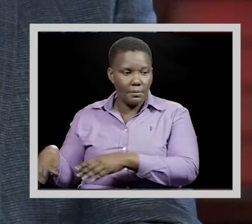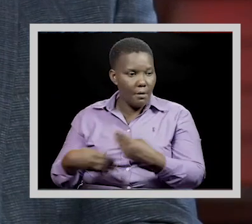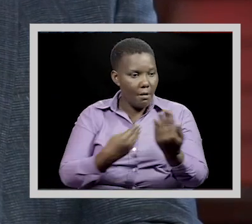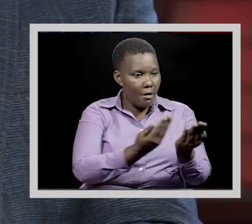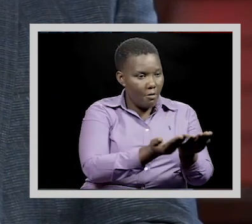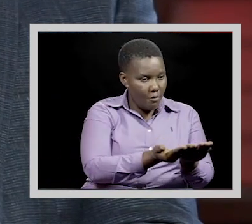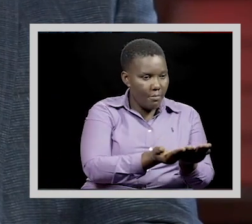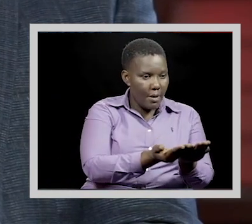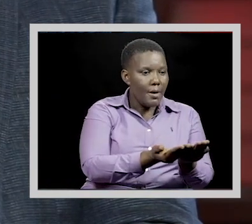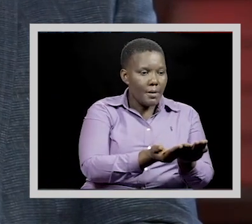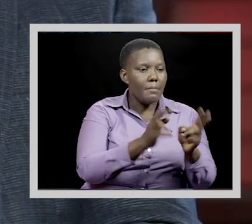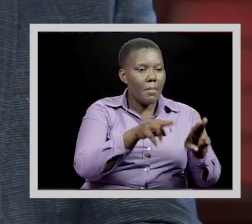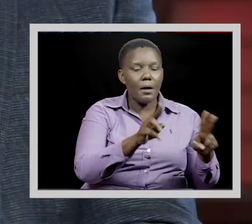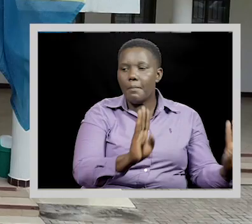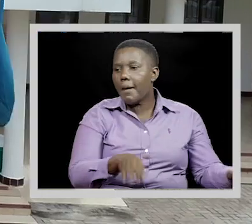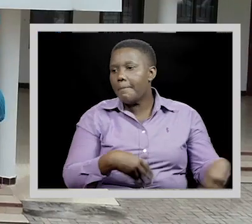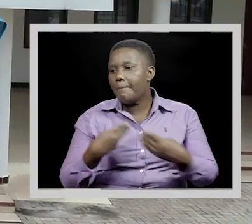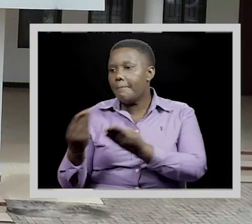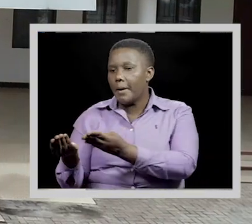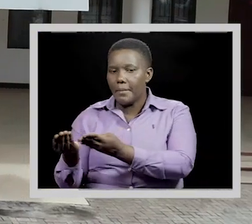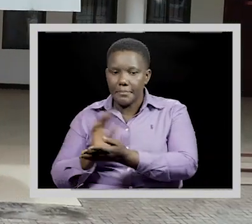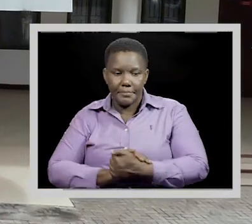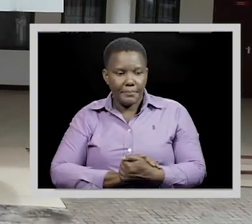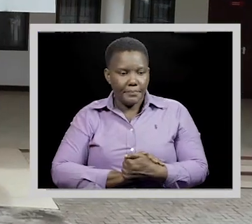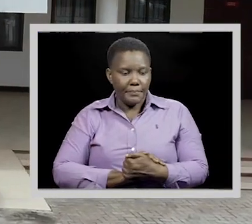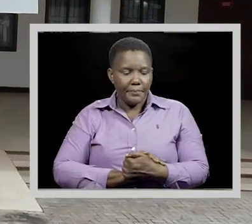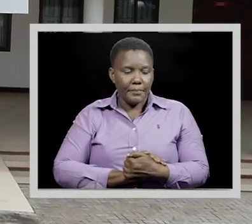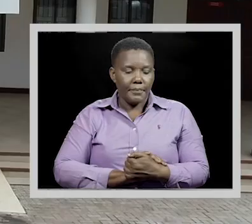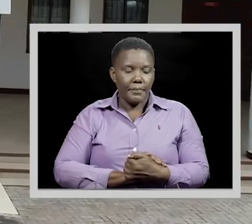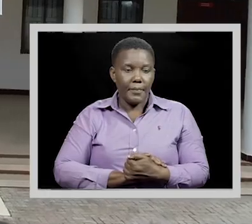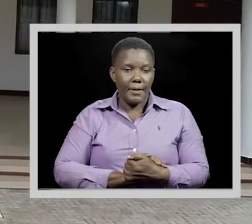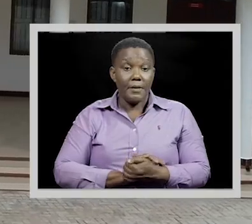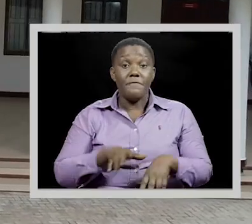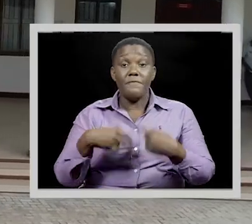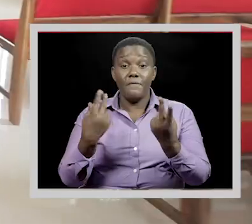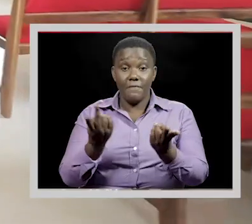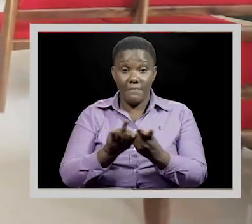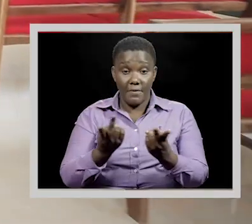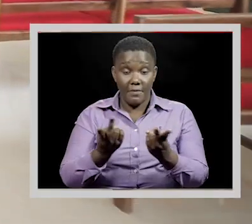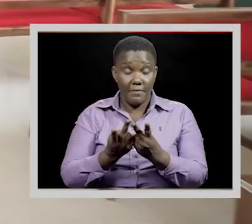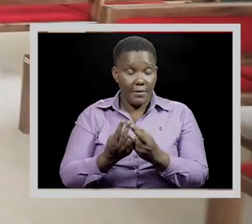apply and be granted by the juvenile court. You may have noted that